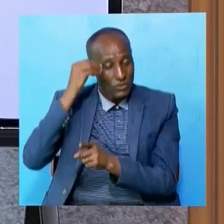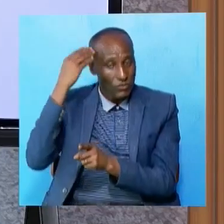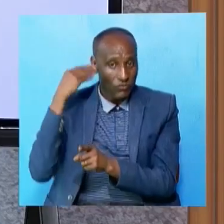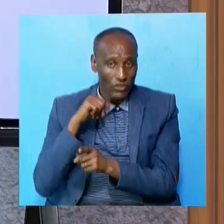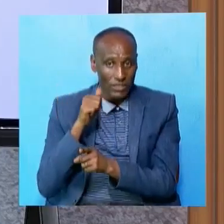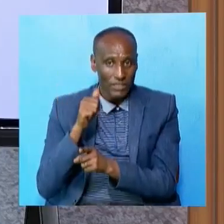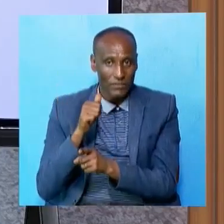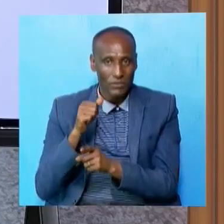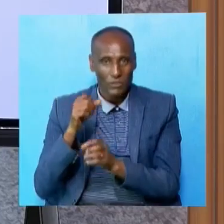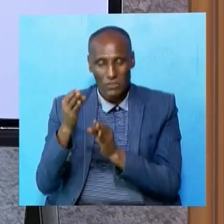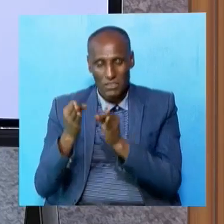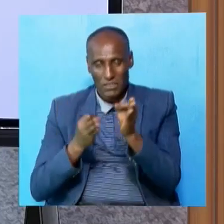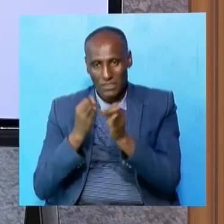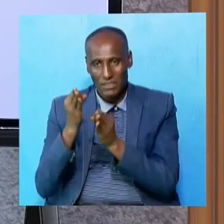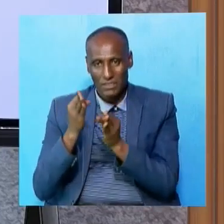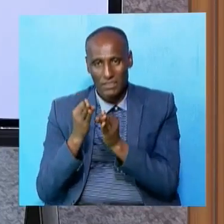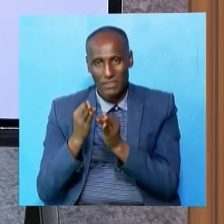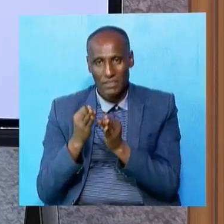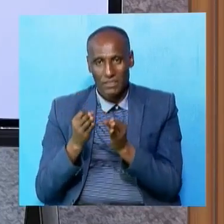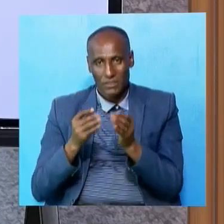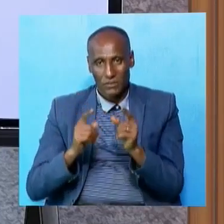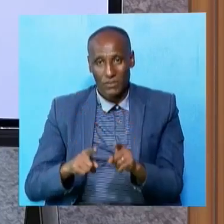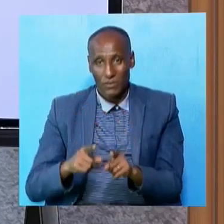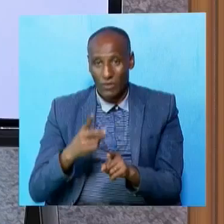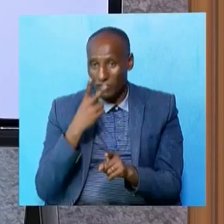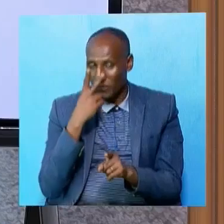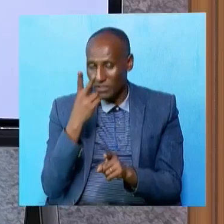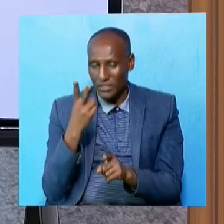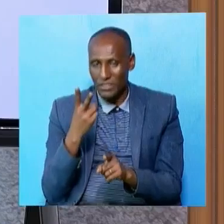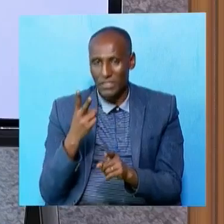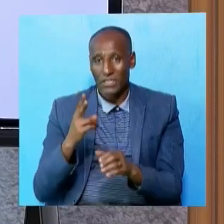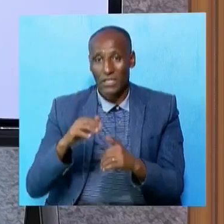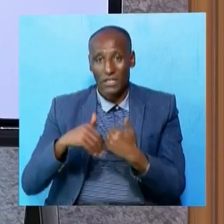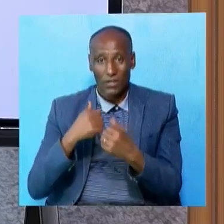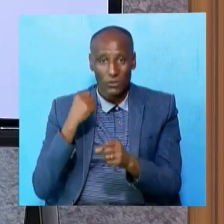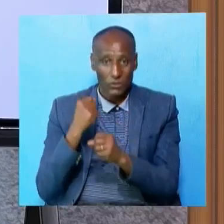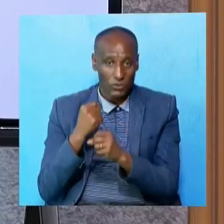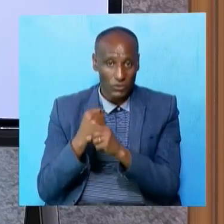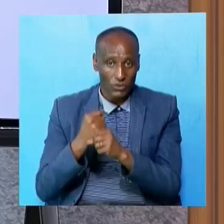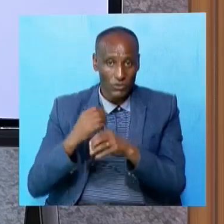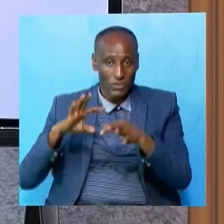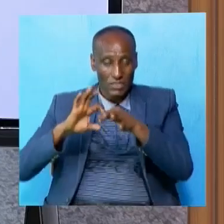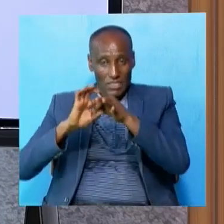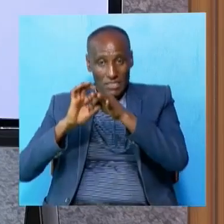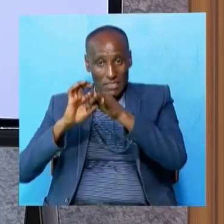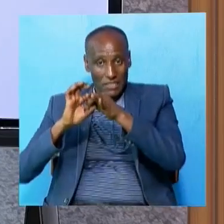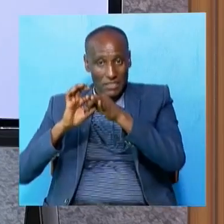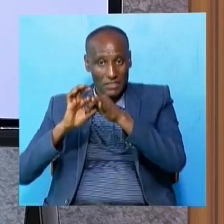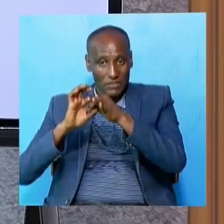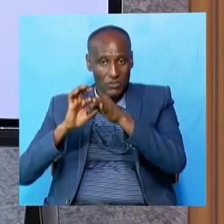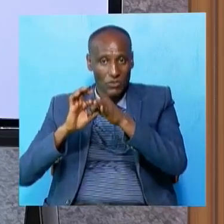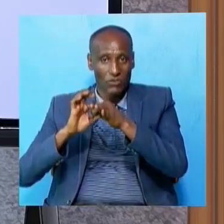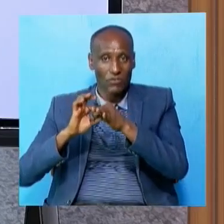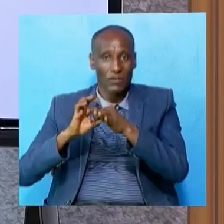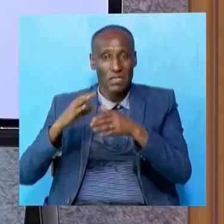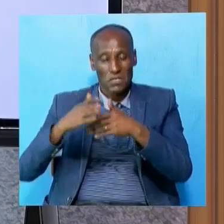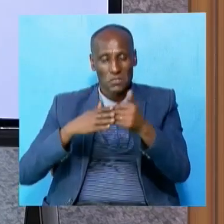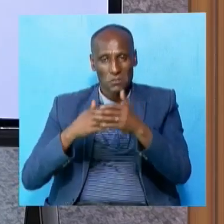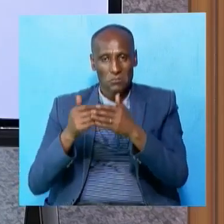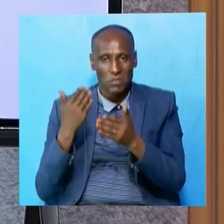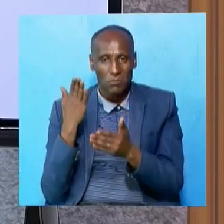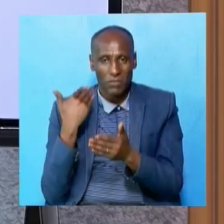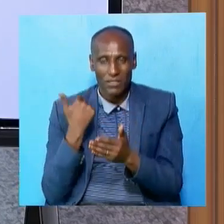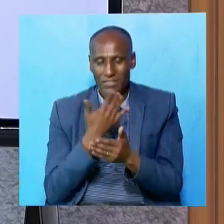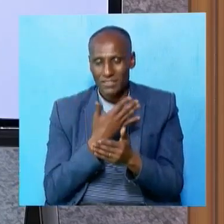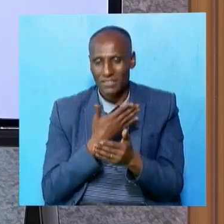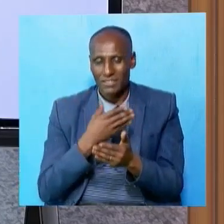have discussed today. Today we have seen how to use integratively simple past and past continuous